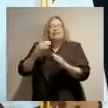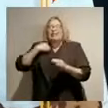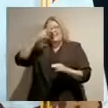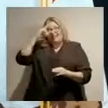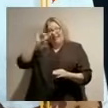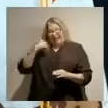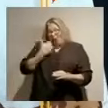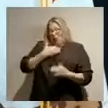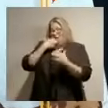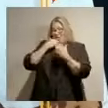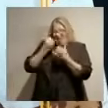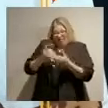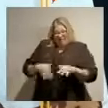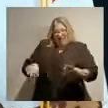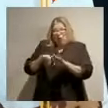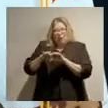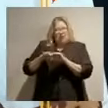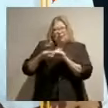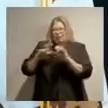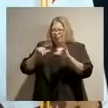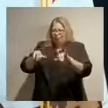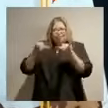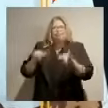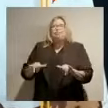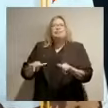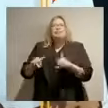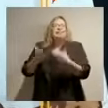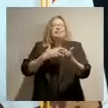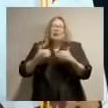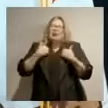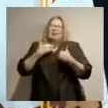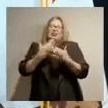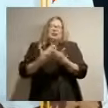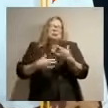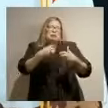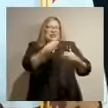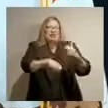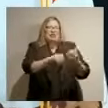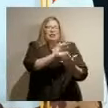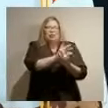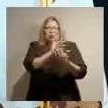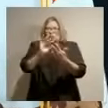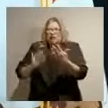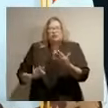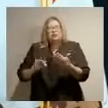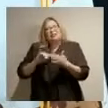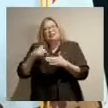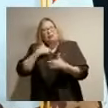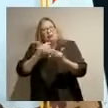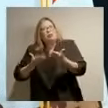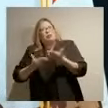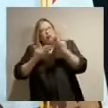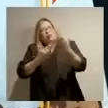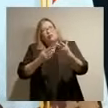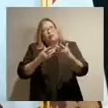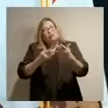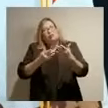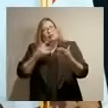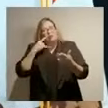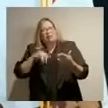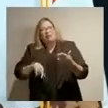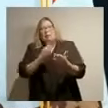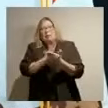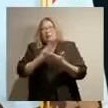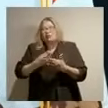are foundationally intact, despite some tough choices that we are making and proposing to make in this budget,